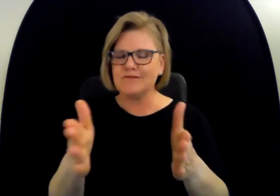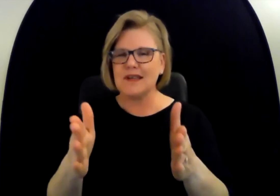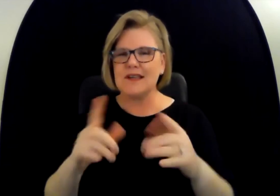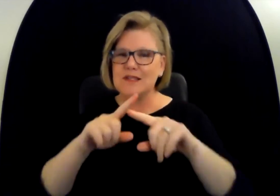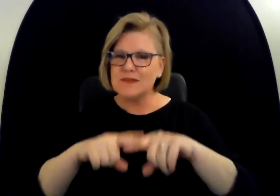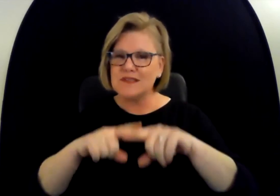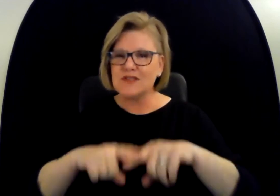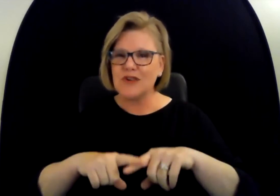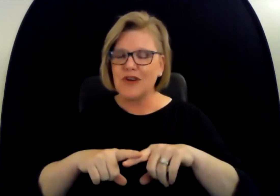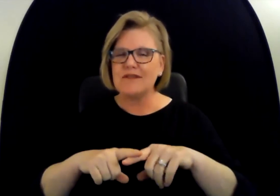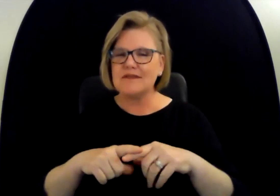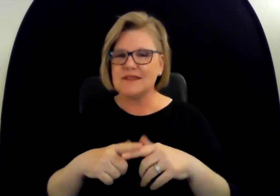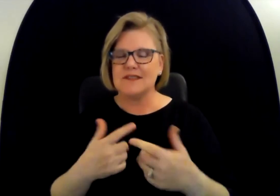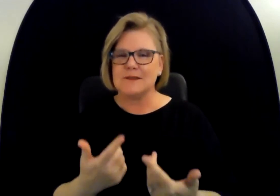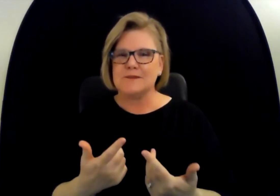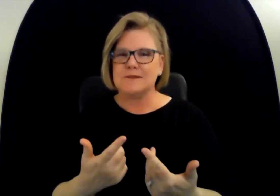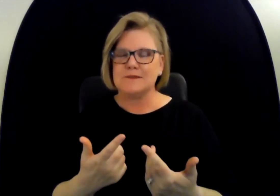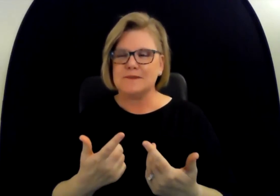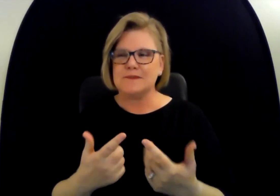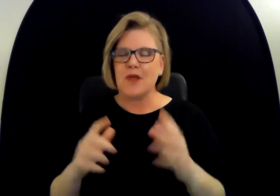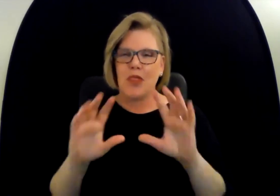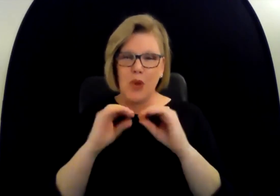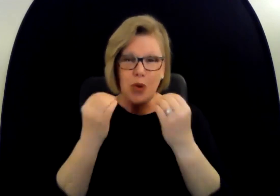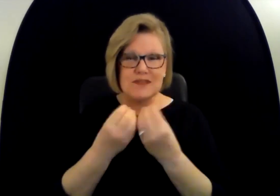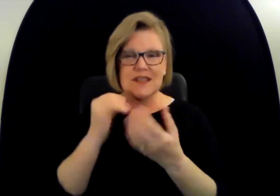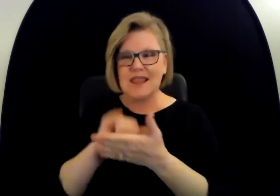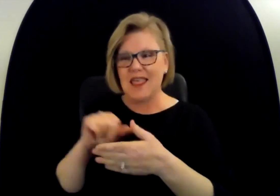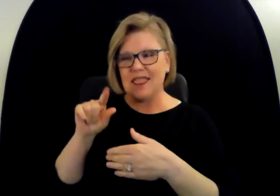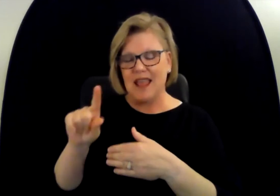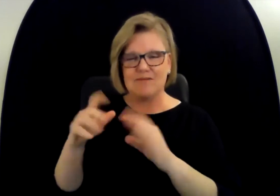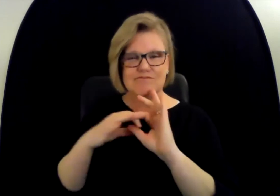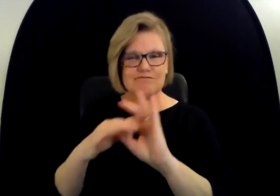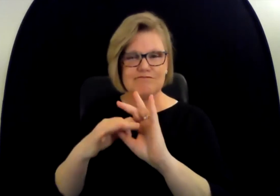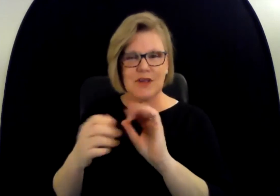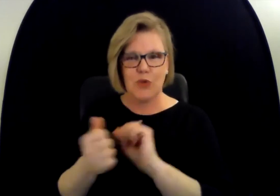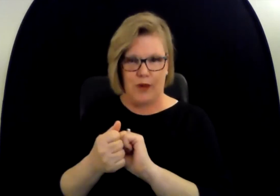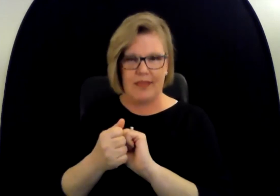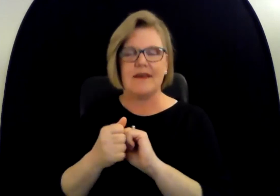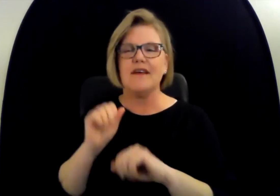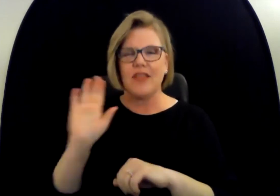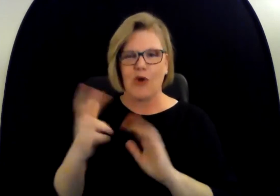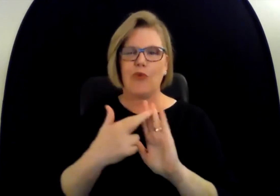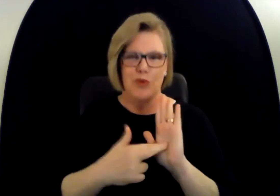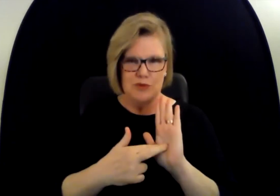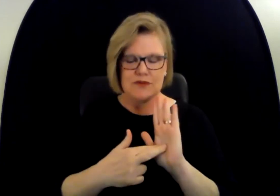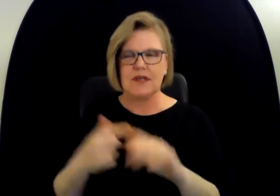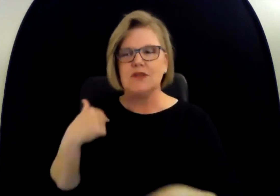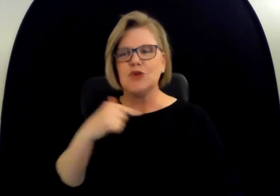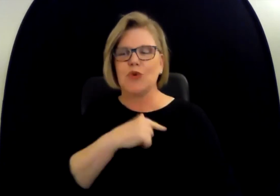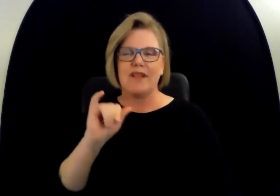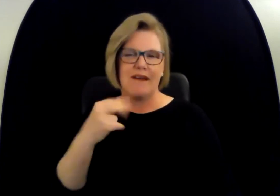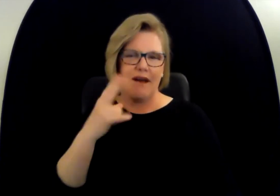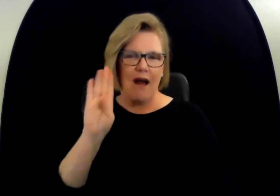rules of the organization that they're associated with. So we're kind of the hub, and we